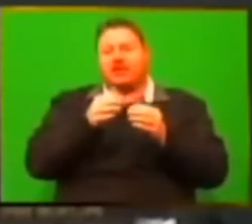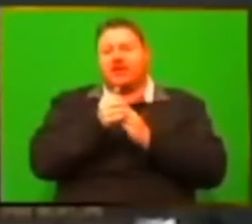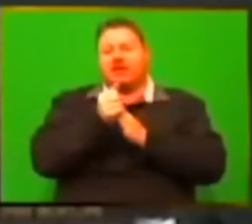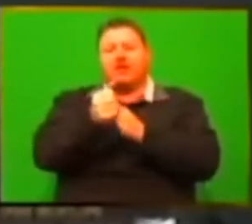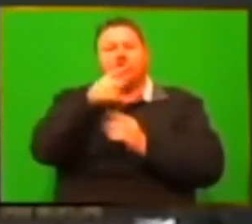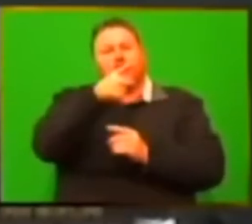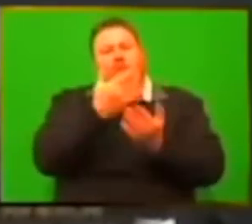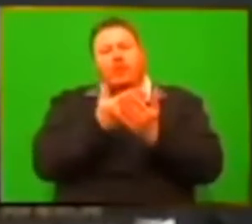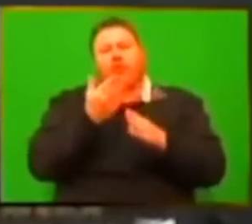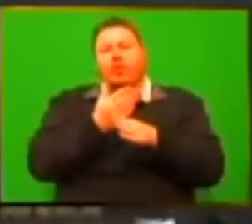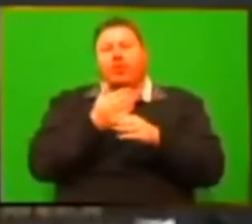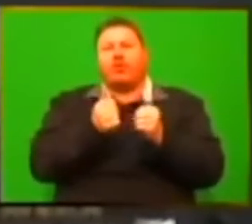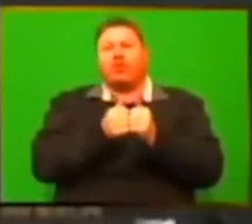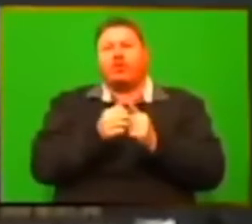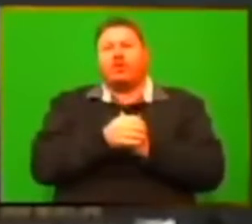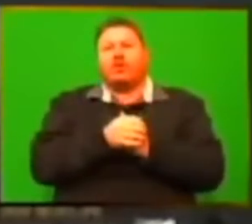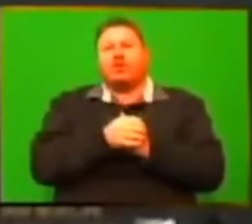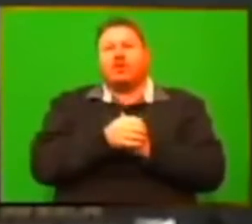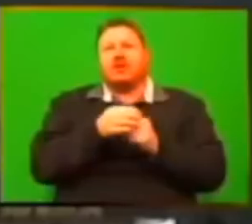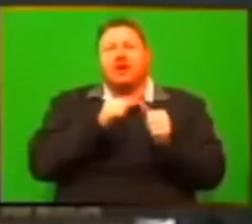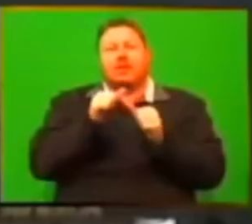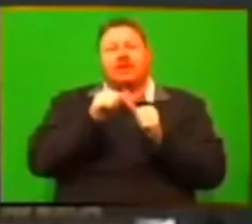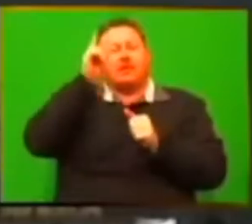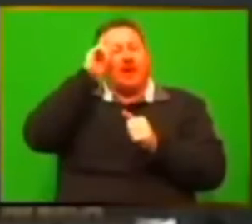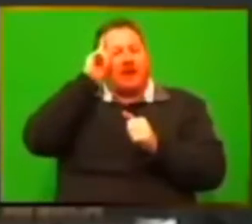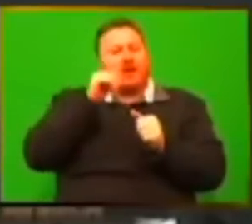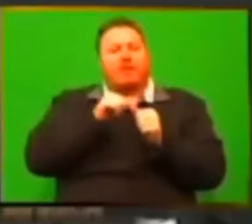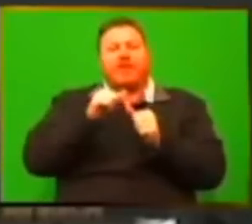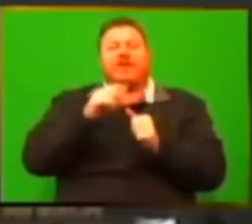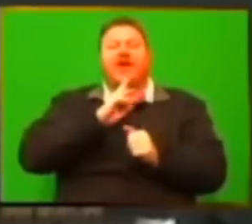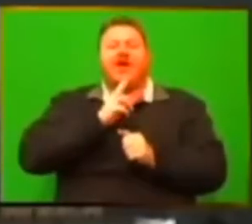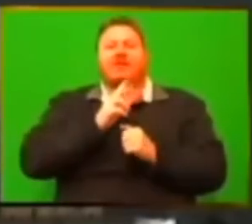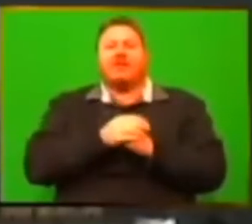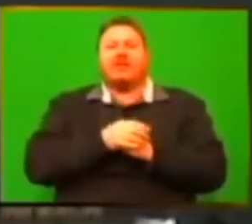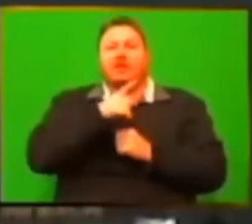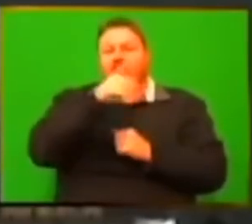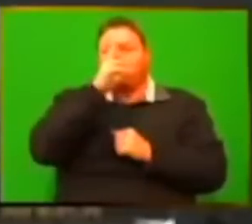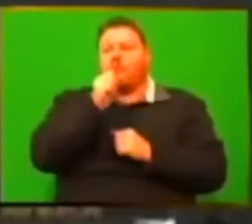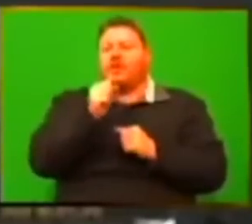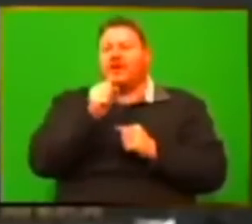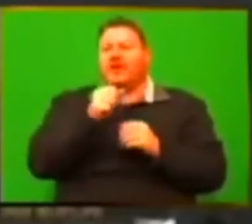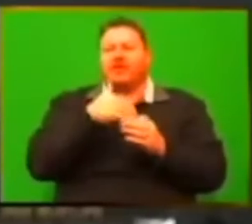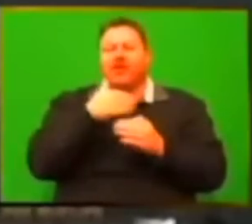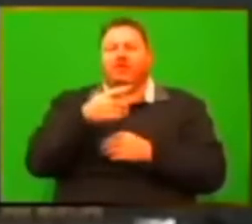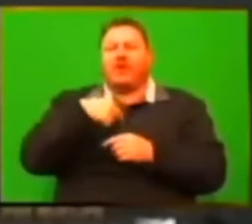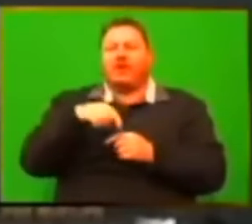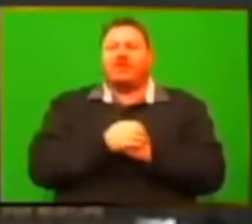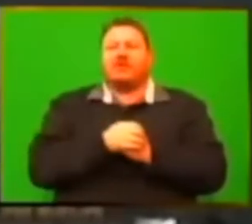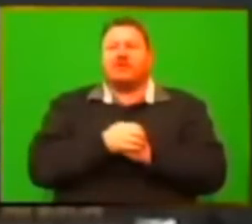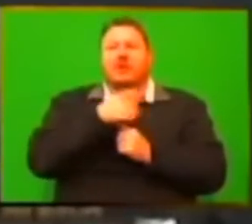to an extent that you are called a better black with a better accent, and you believe them over us? They call